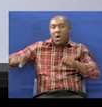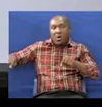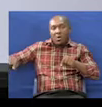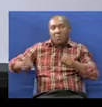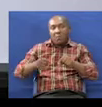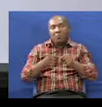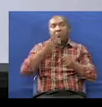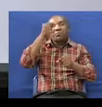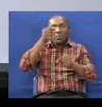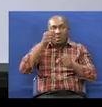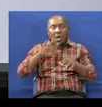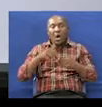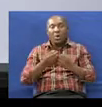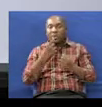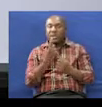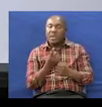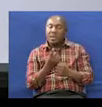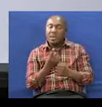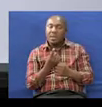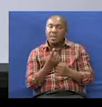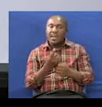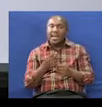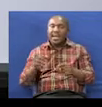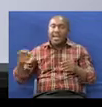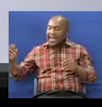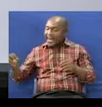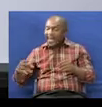or sometimes you can call it gas inlet.